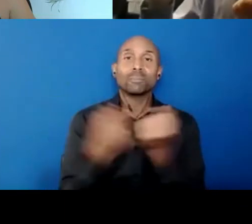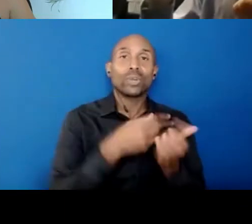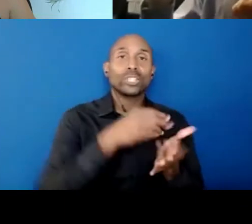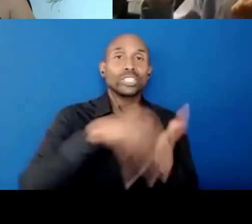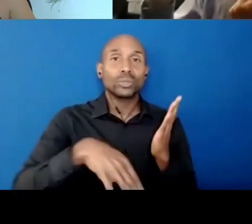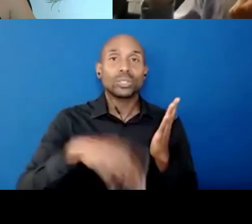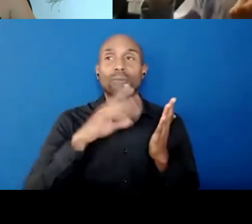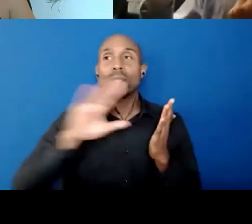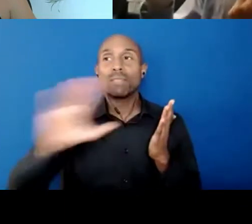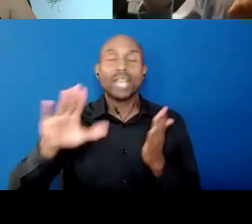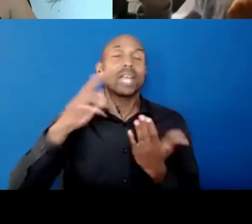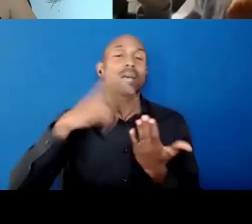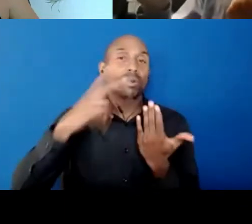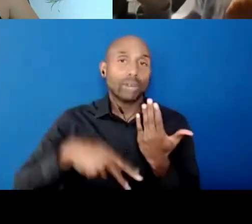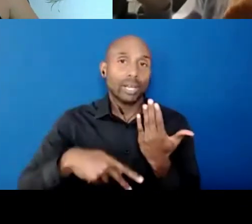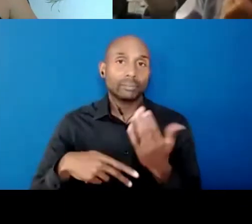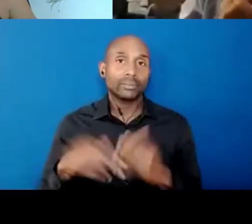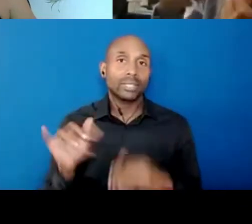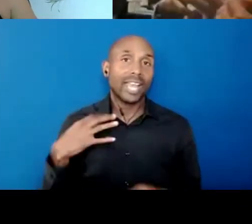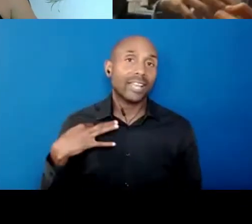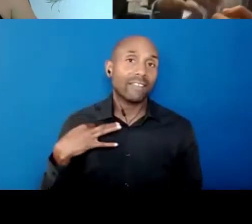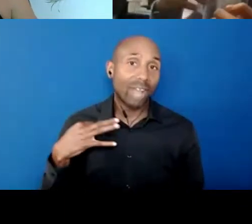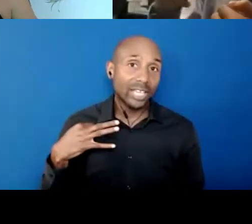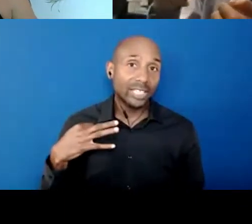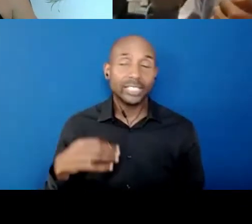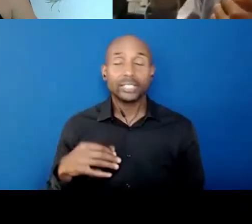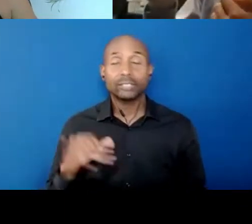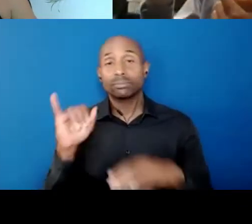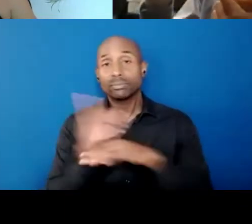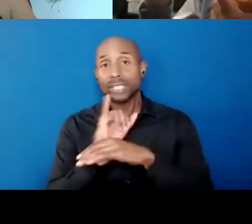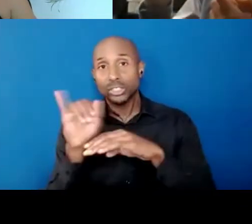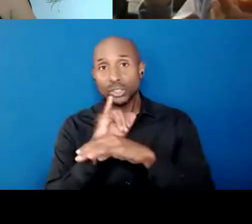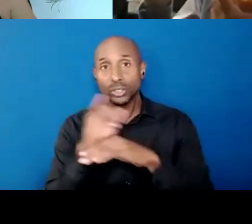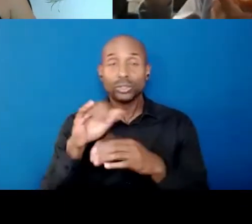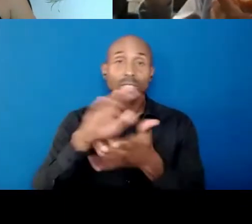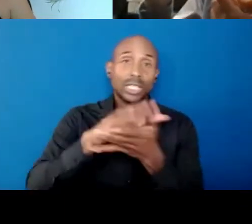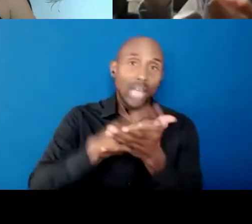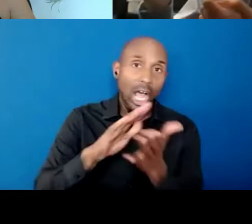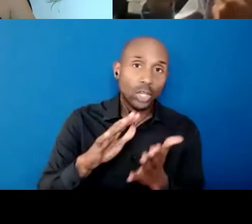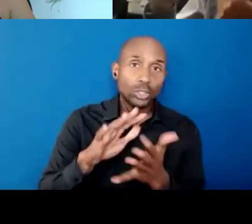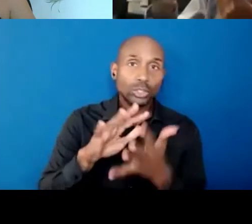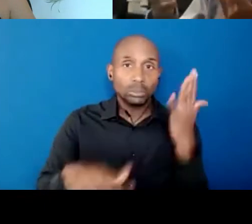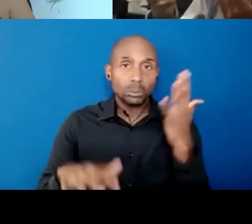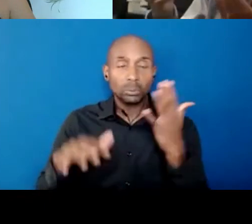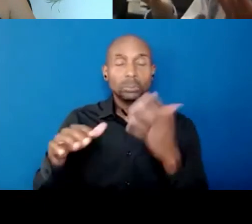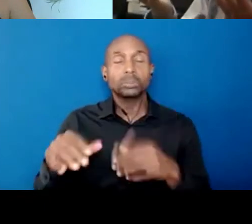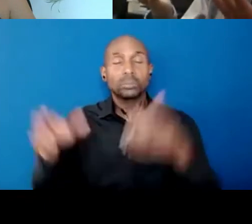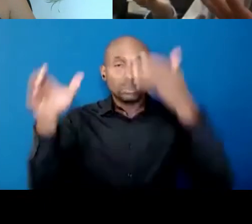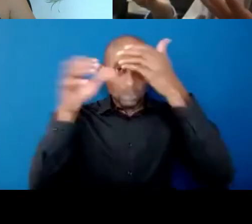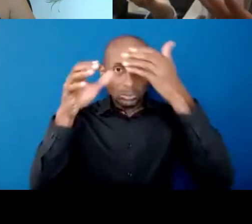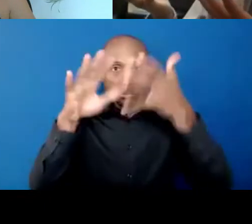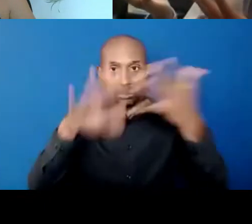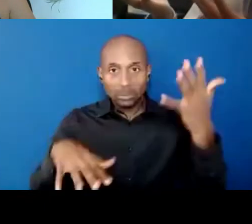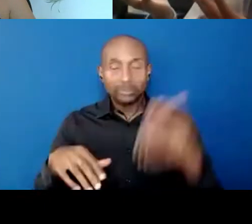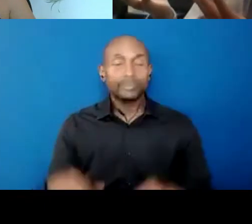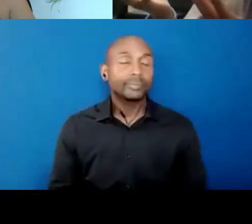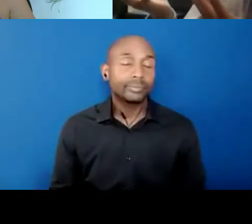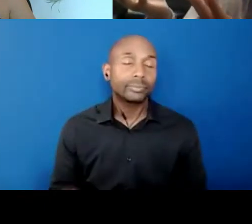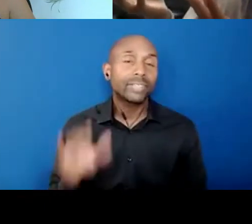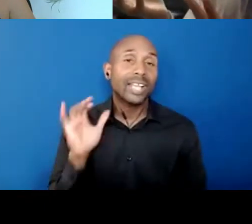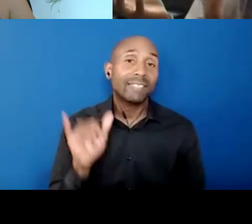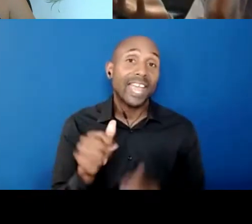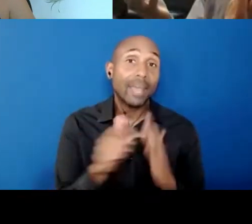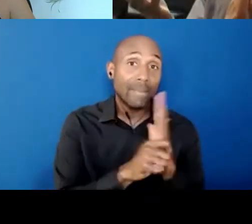or scholars. And apart from that, the Away publication is going to include a whole host of